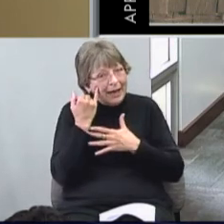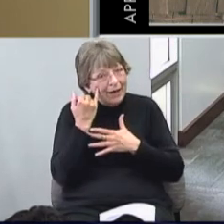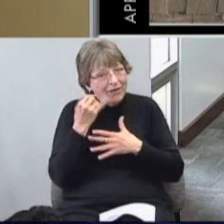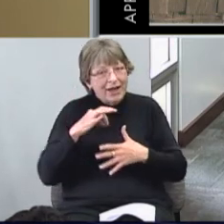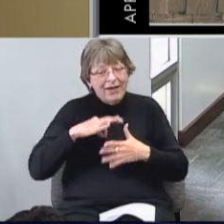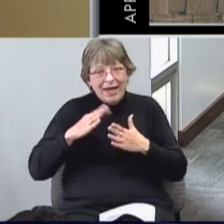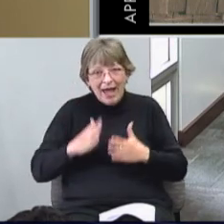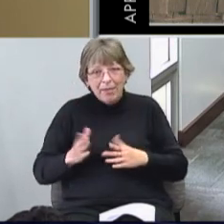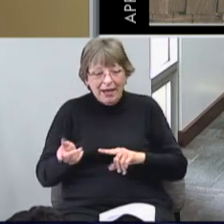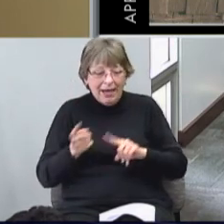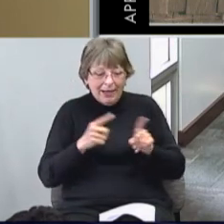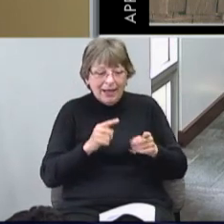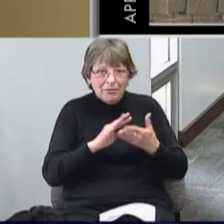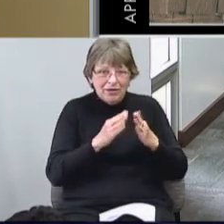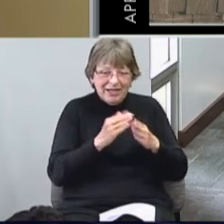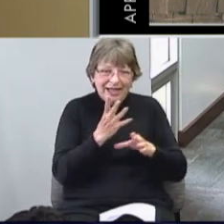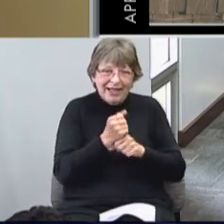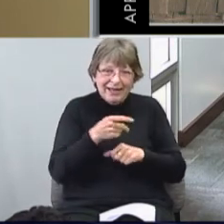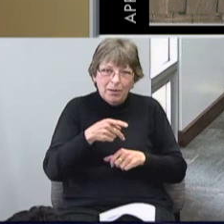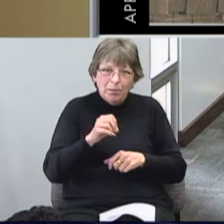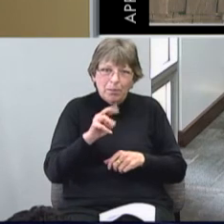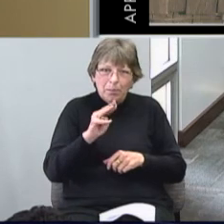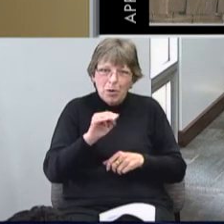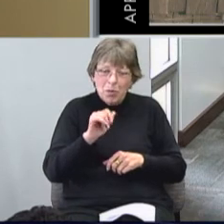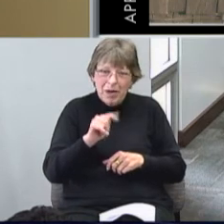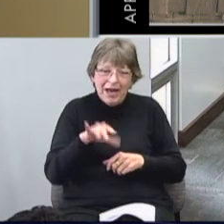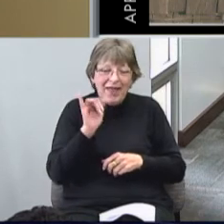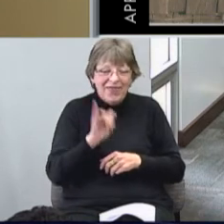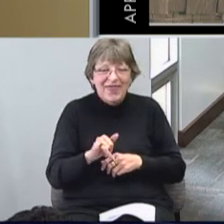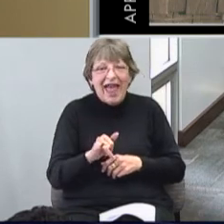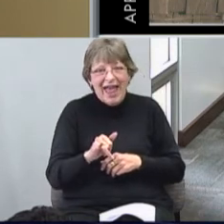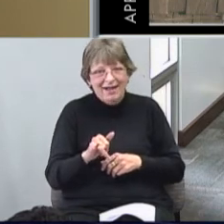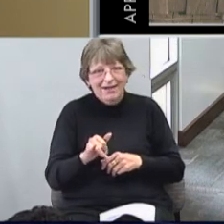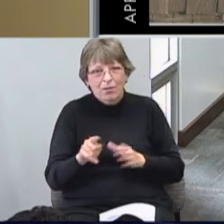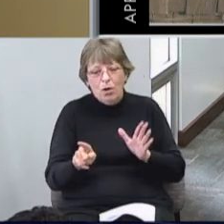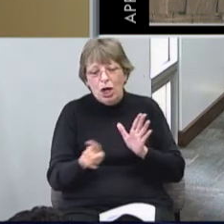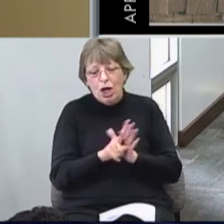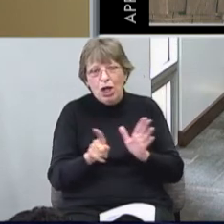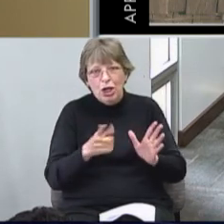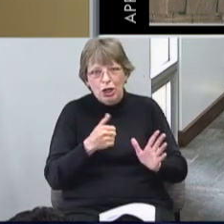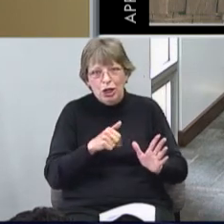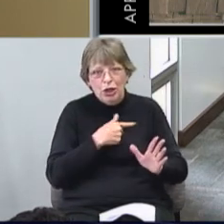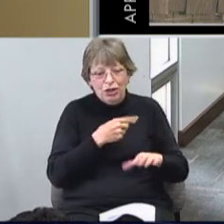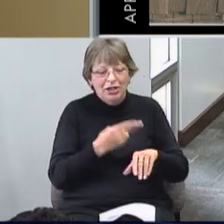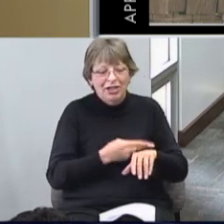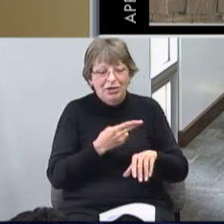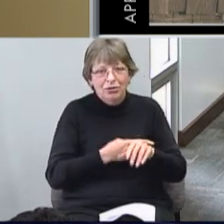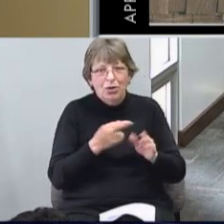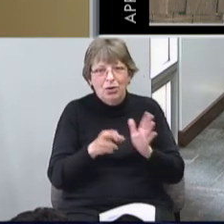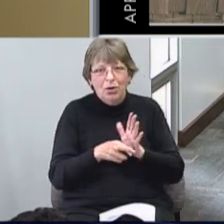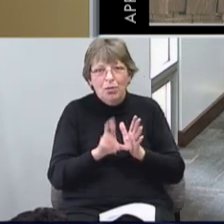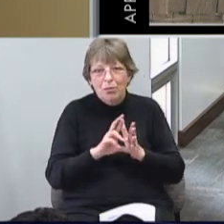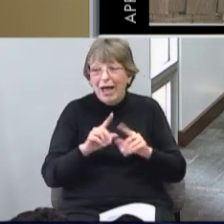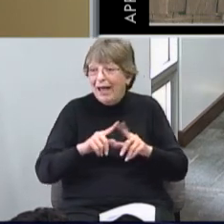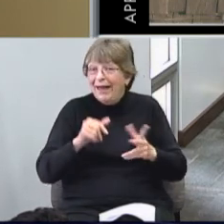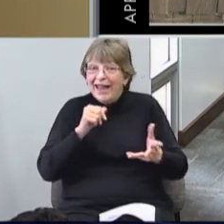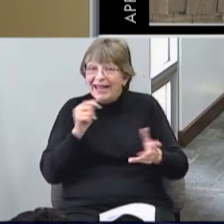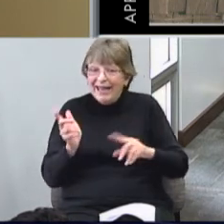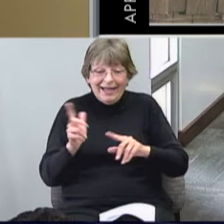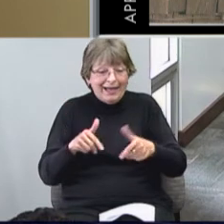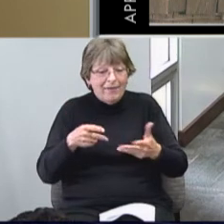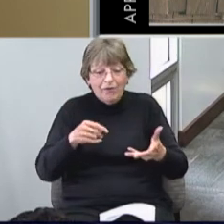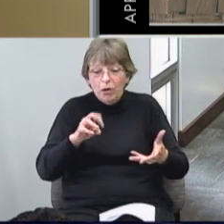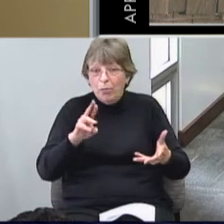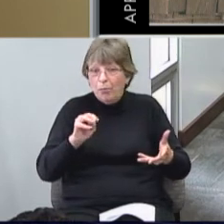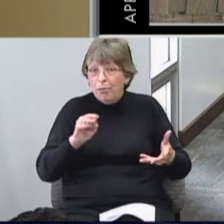to the city to get the permit, that's what triggers us to do the historic review. So because the permit was not applied for, we were